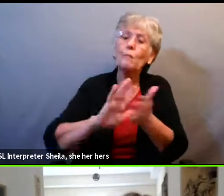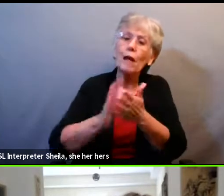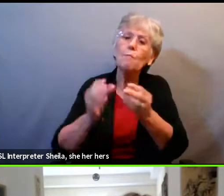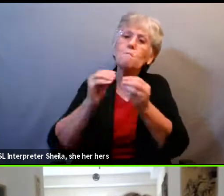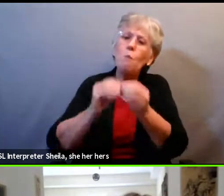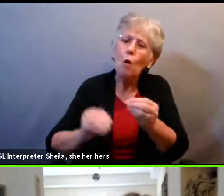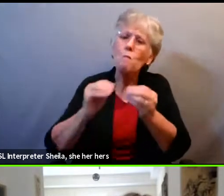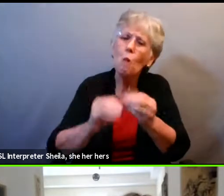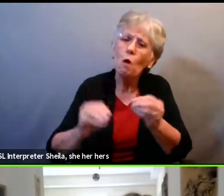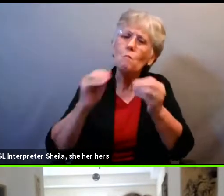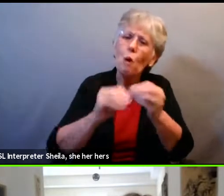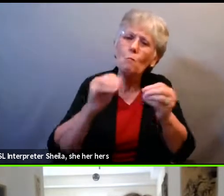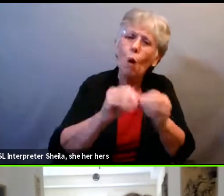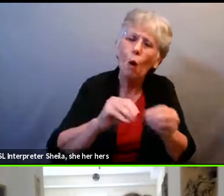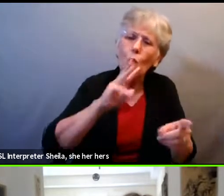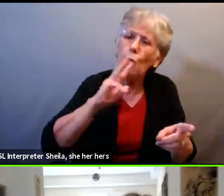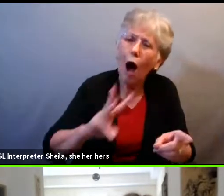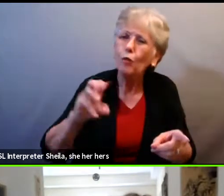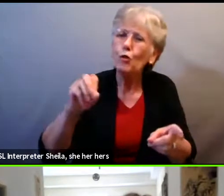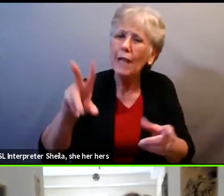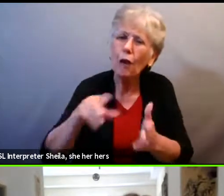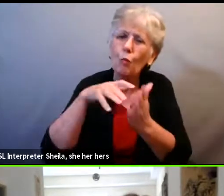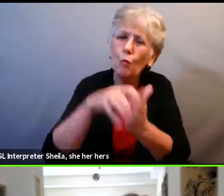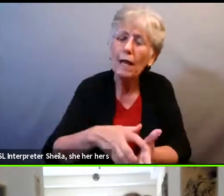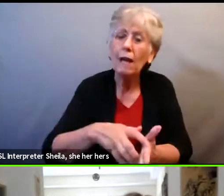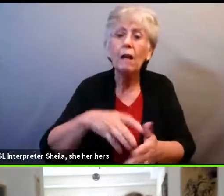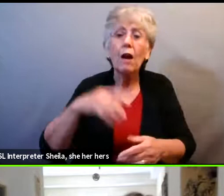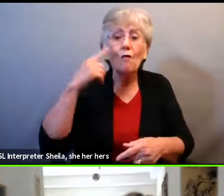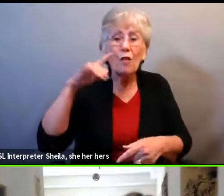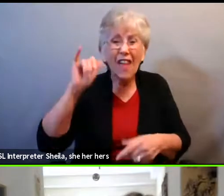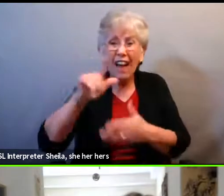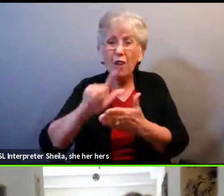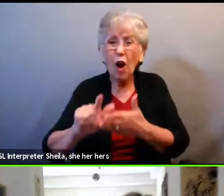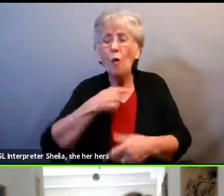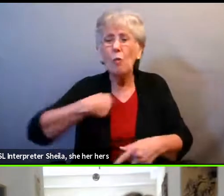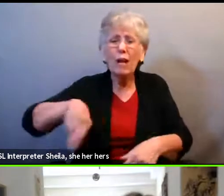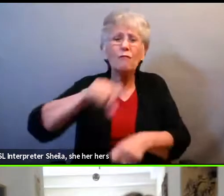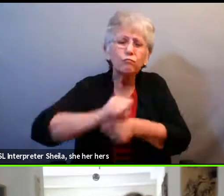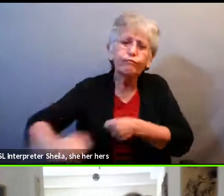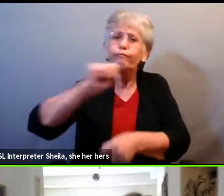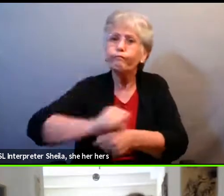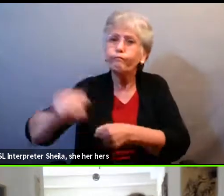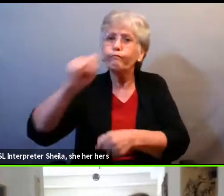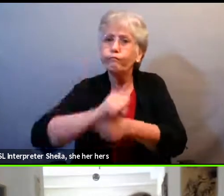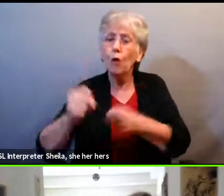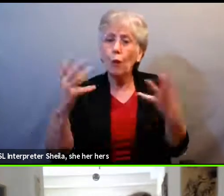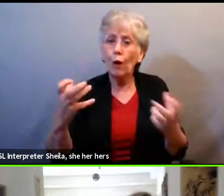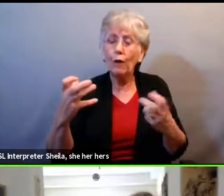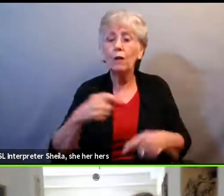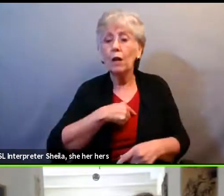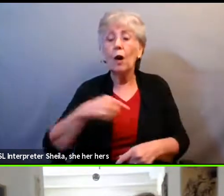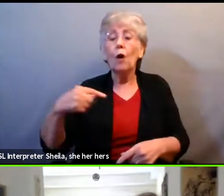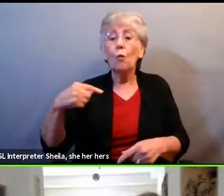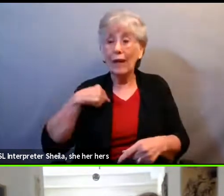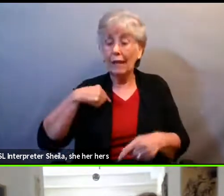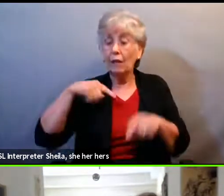that people all across the country had really worked hard on. And we passed a motion at the board meeting that February with